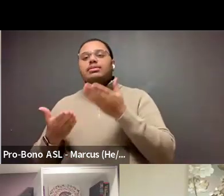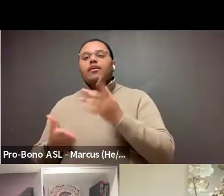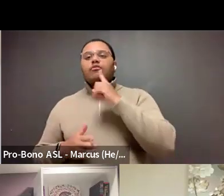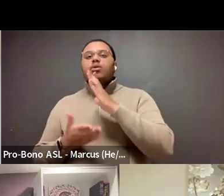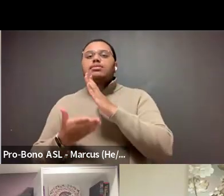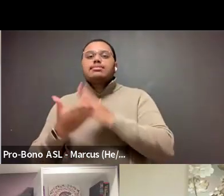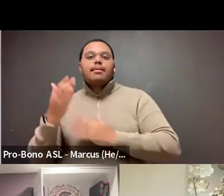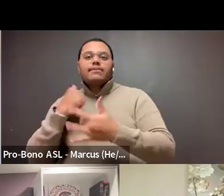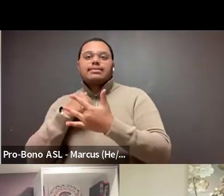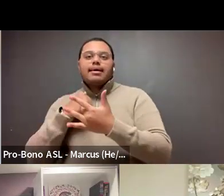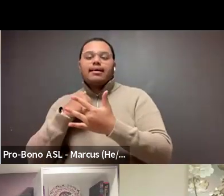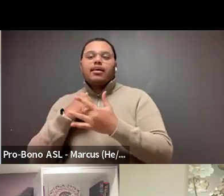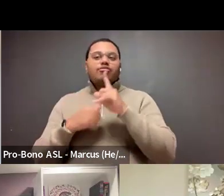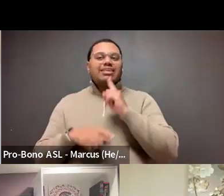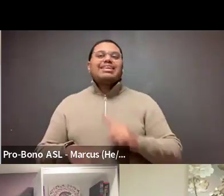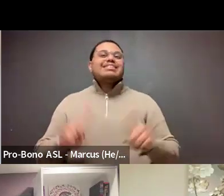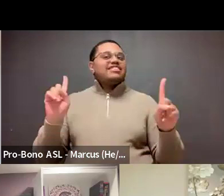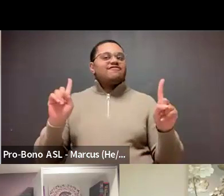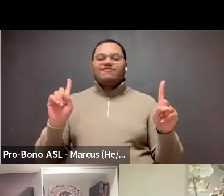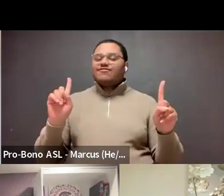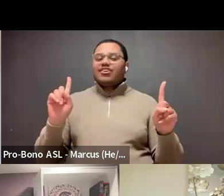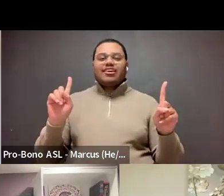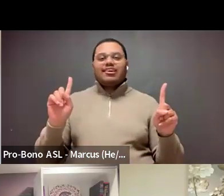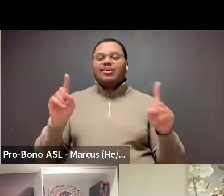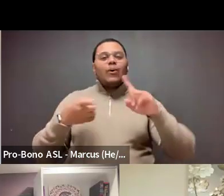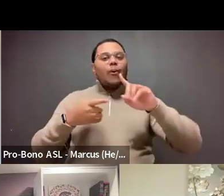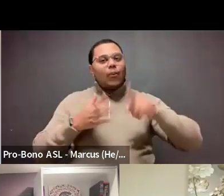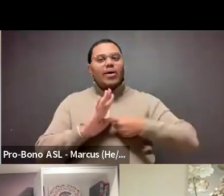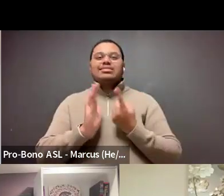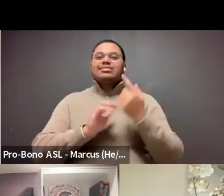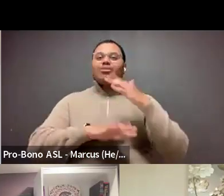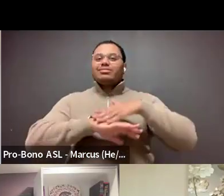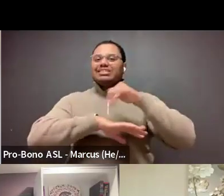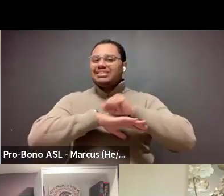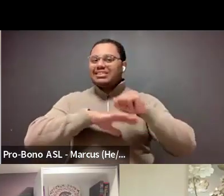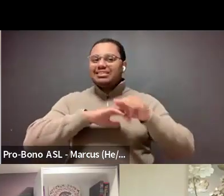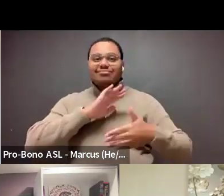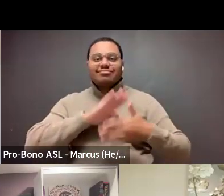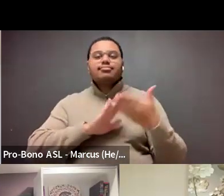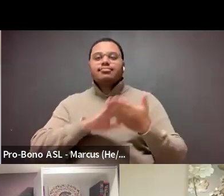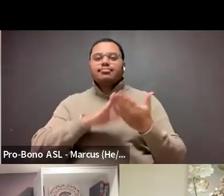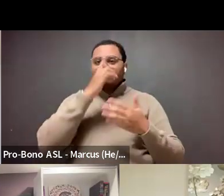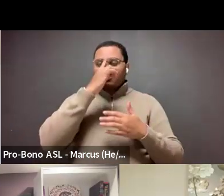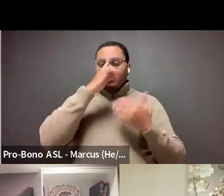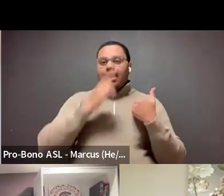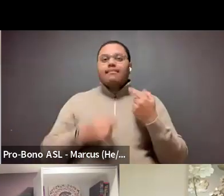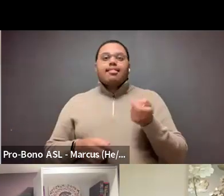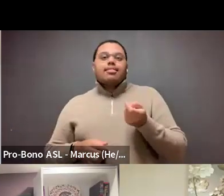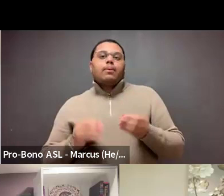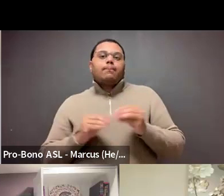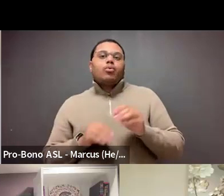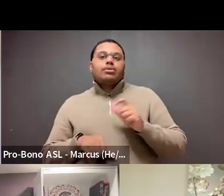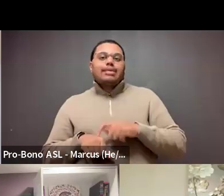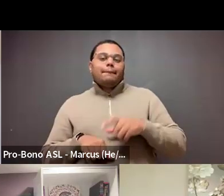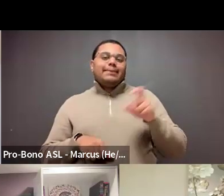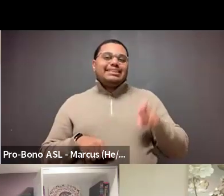Because totally different game once things get on stage and going. And then we find that there's a little more time needed here or there. So I try to